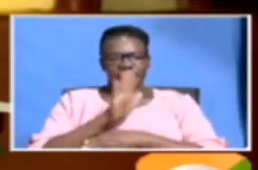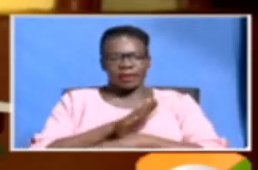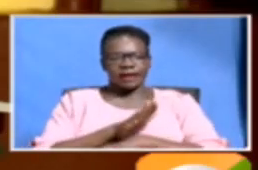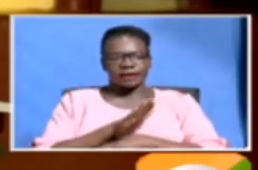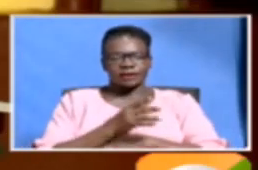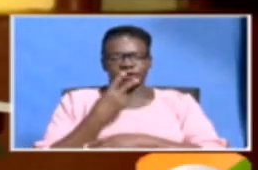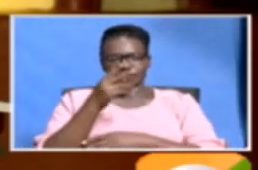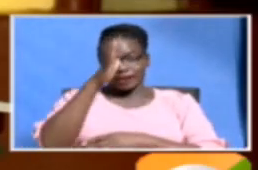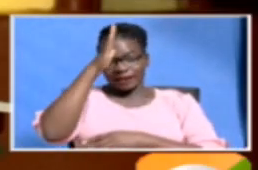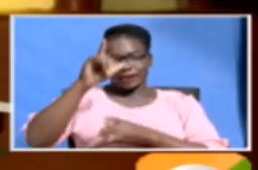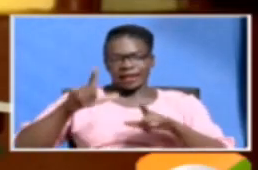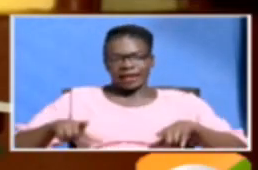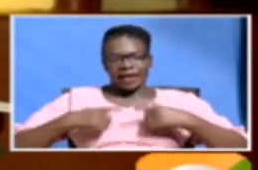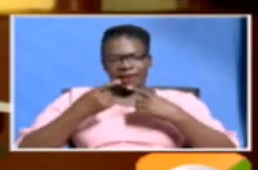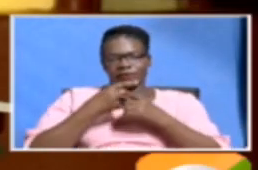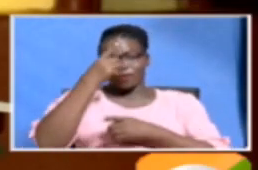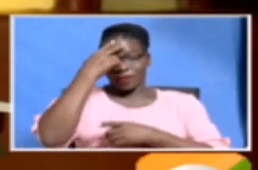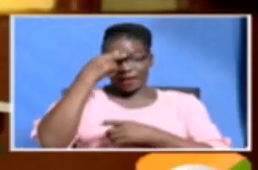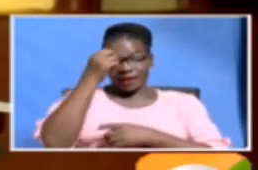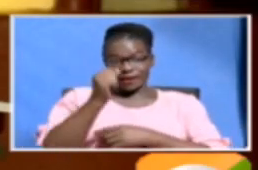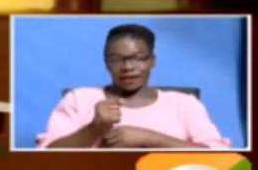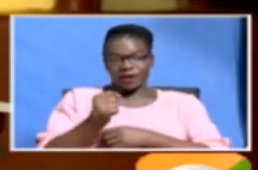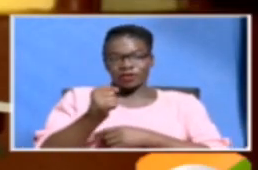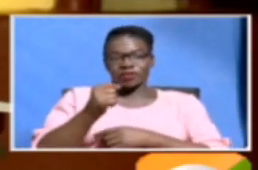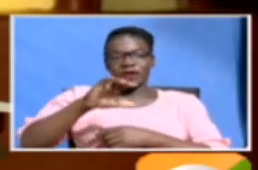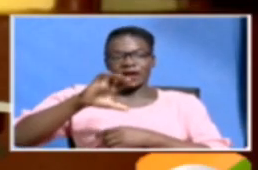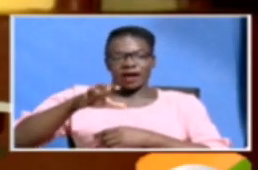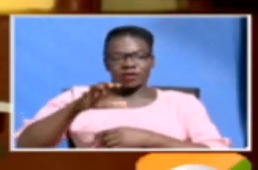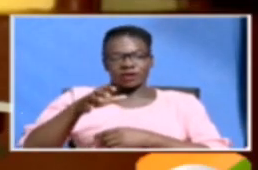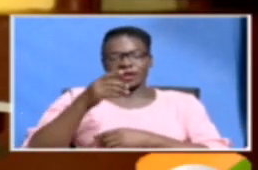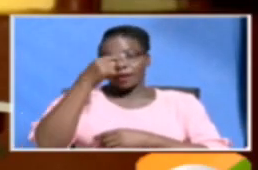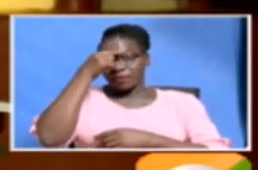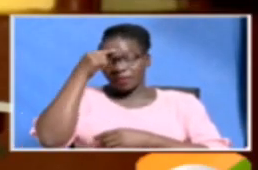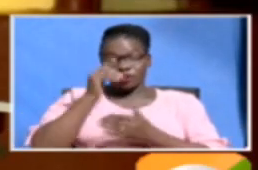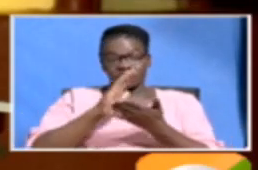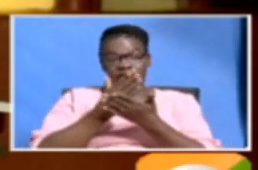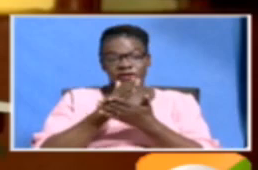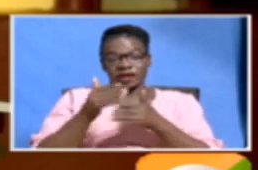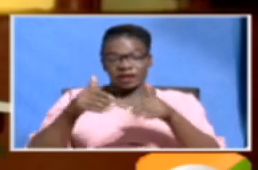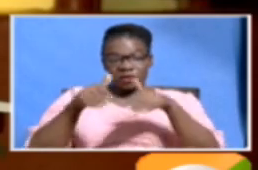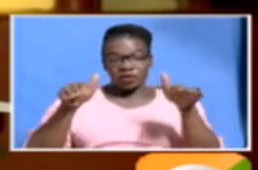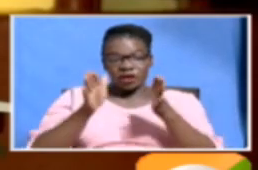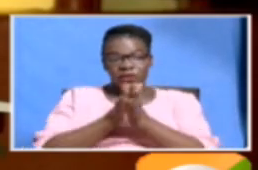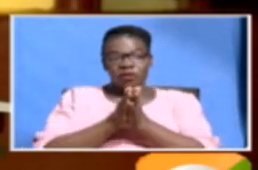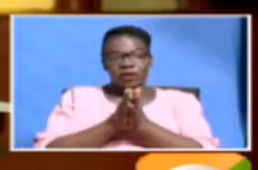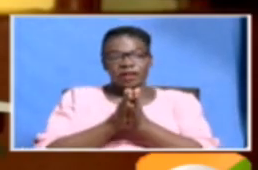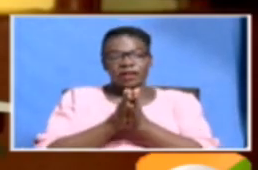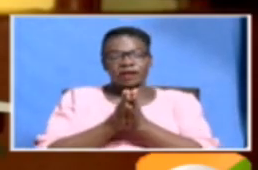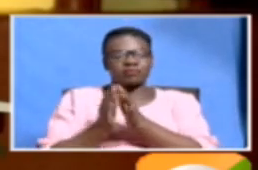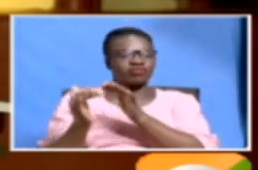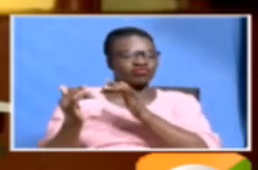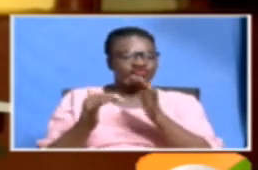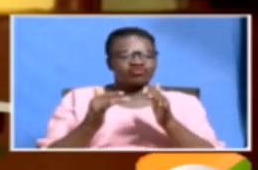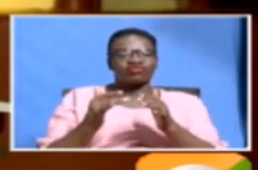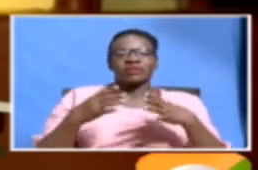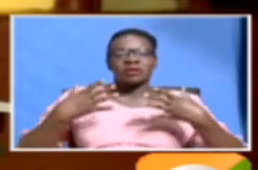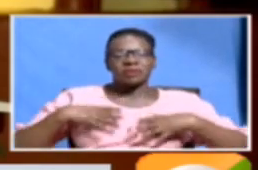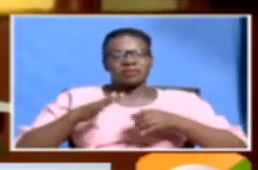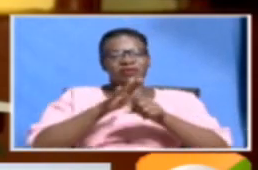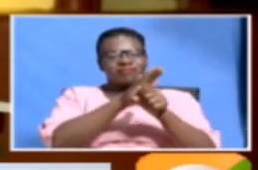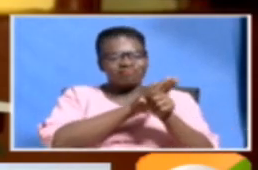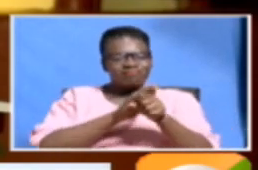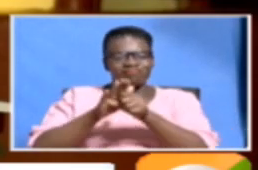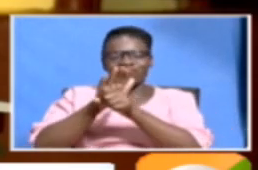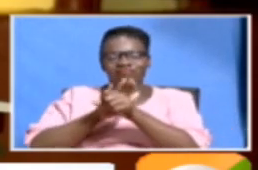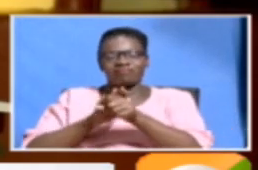Watching Sunday live from Kajiado County. Now, because of sharing borders with bustling, heavily populated towns and